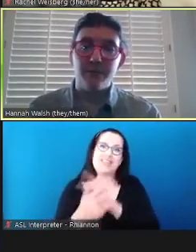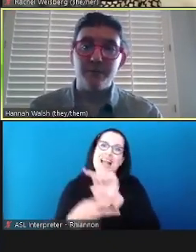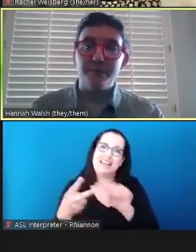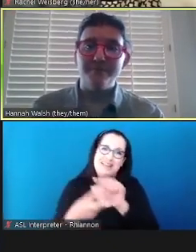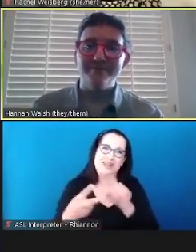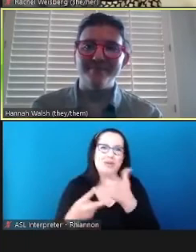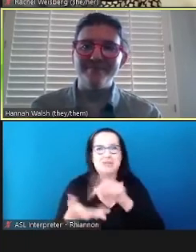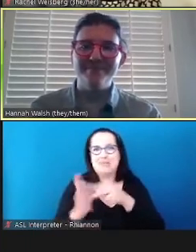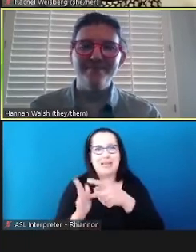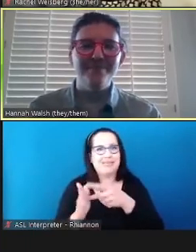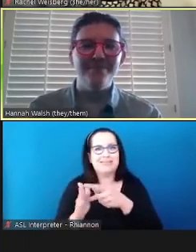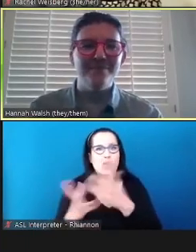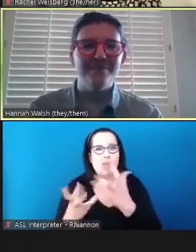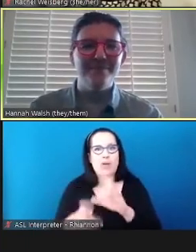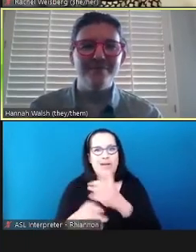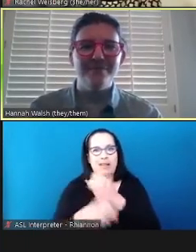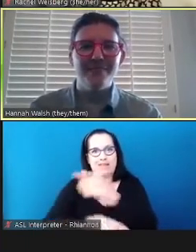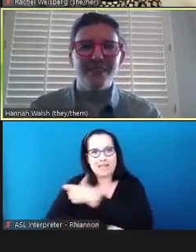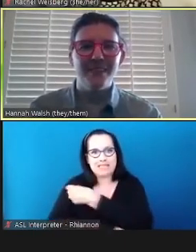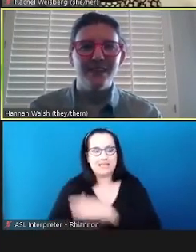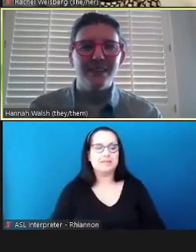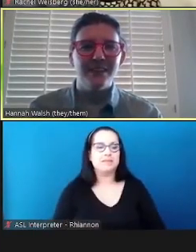vaccine.